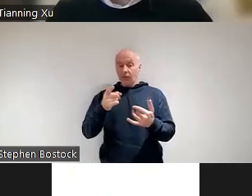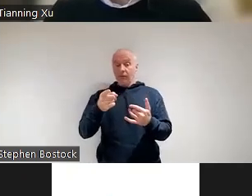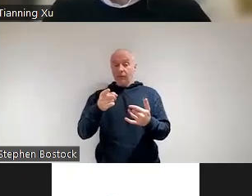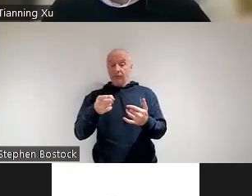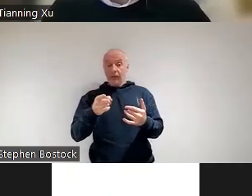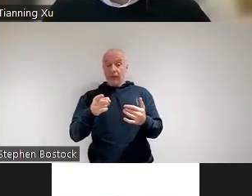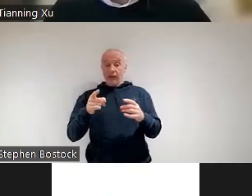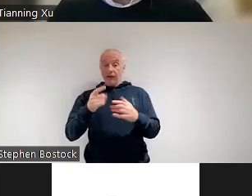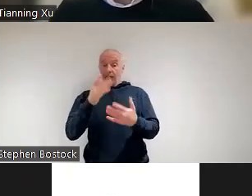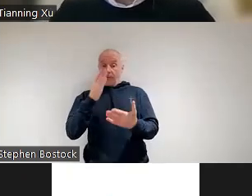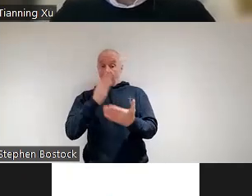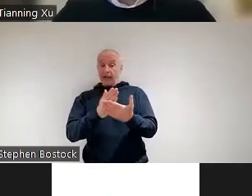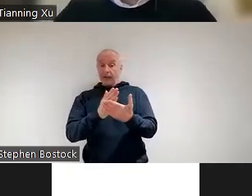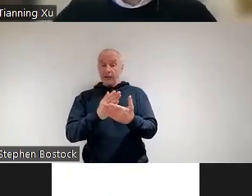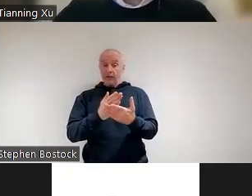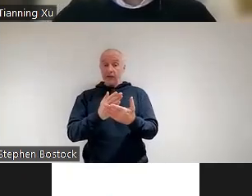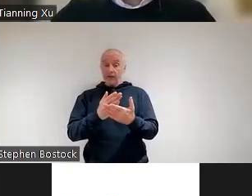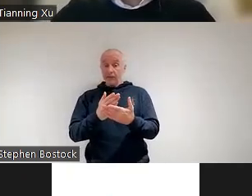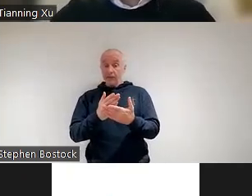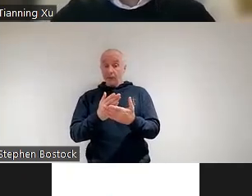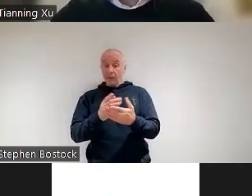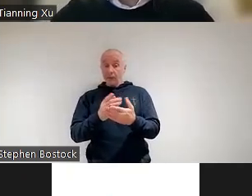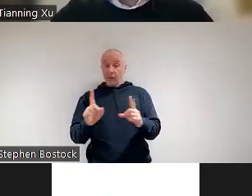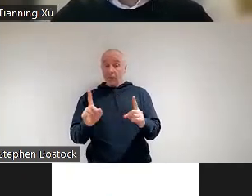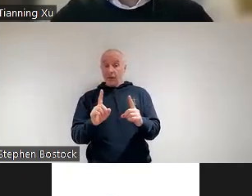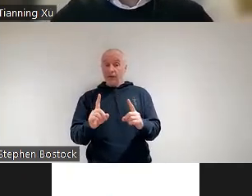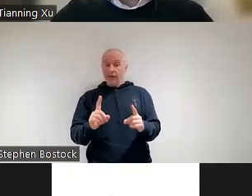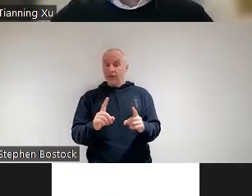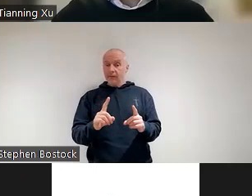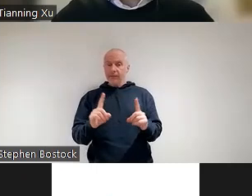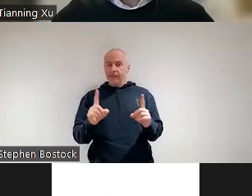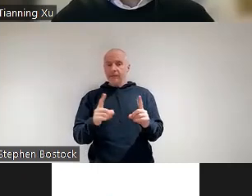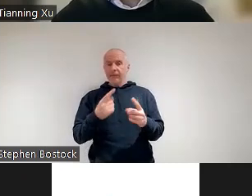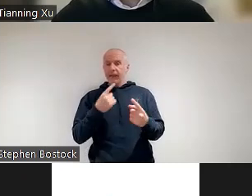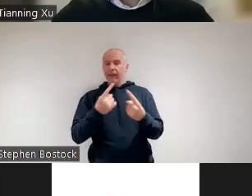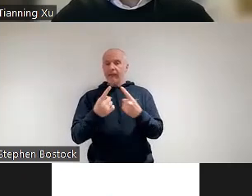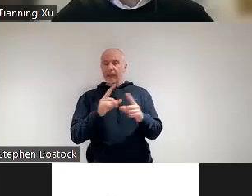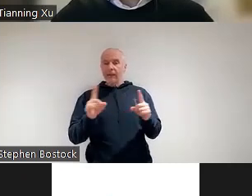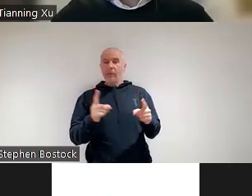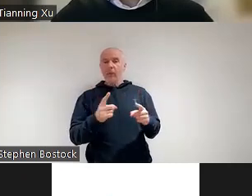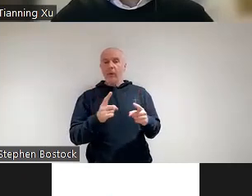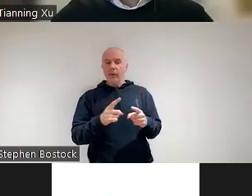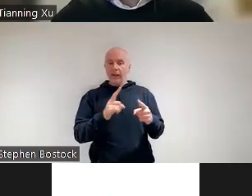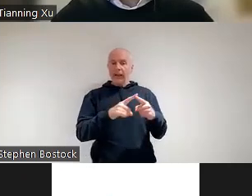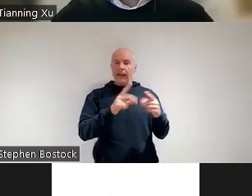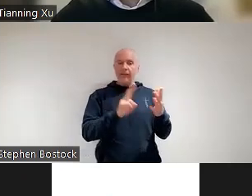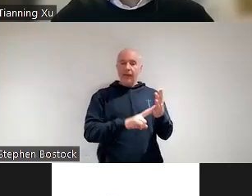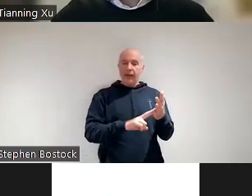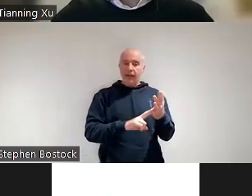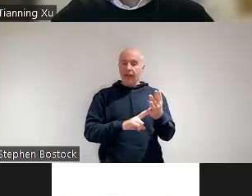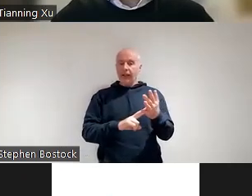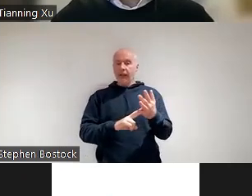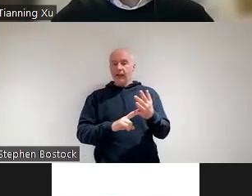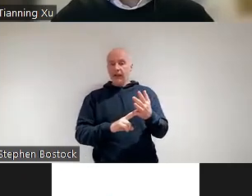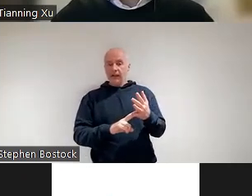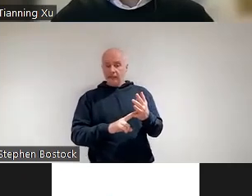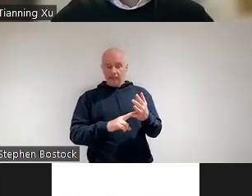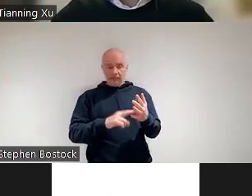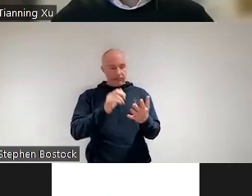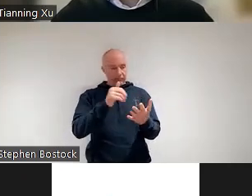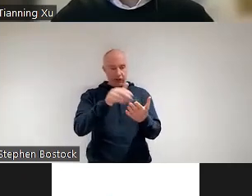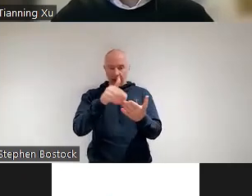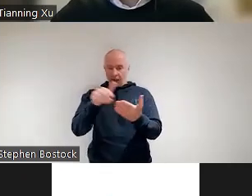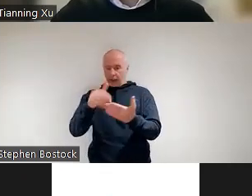stays, which is talking about how fast the EV has been increasing, but how